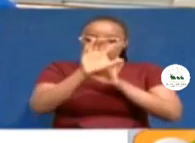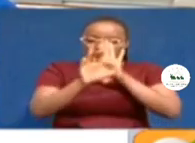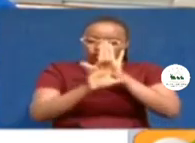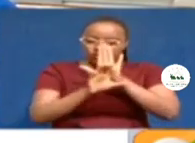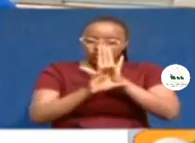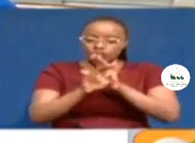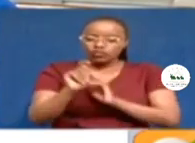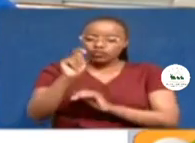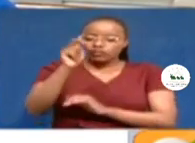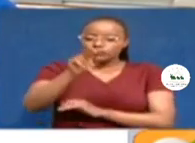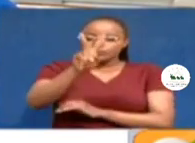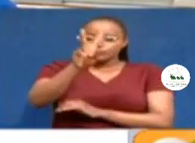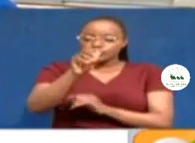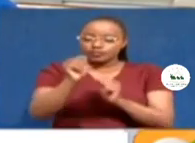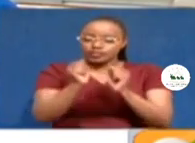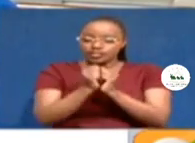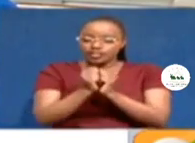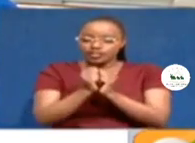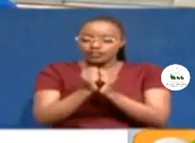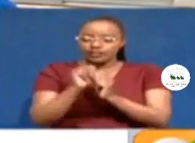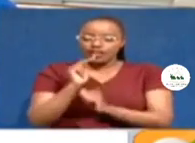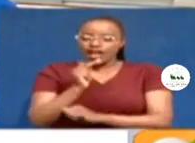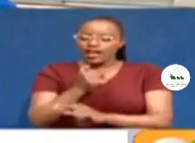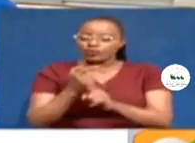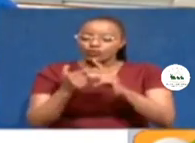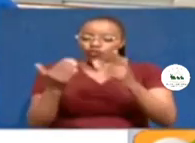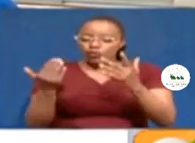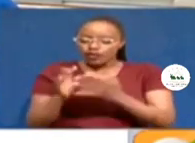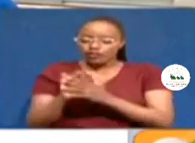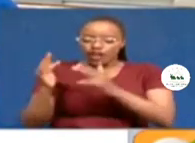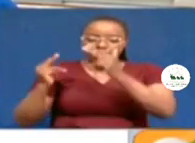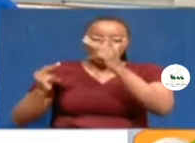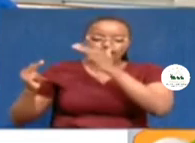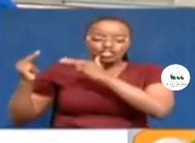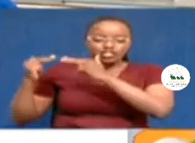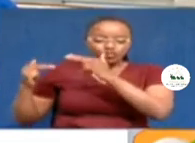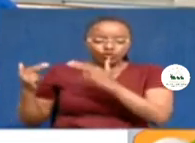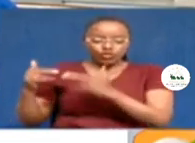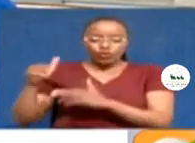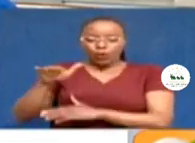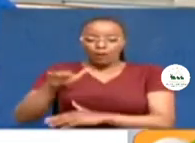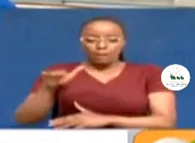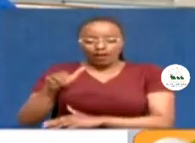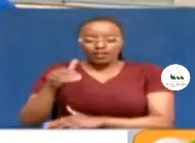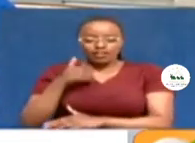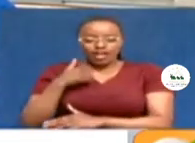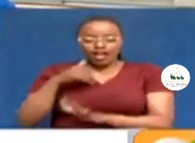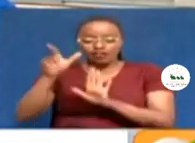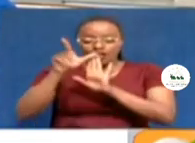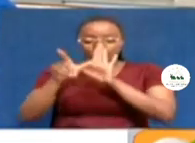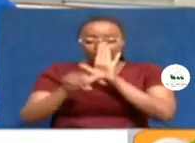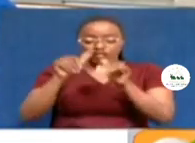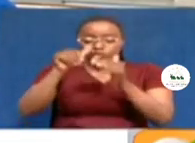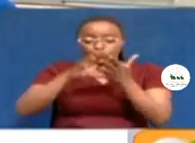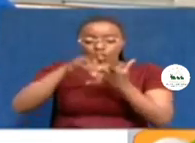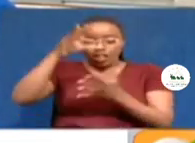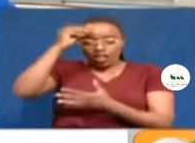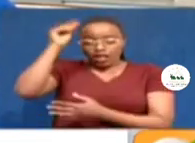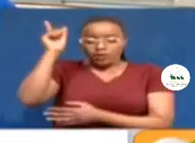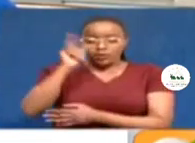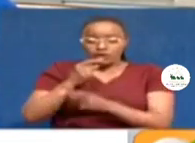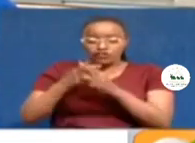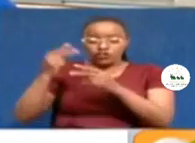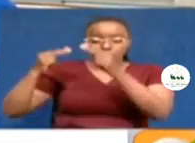Kenya 2010, we were coming from a historical place. There were lessons that we had taken in